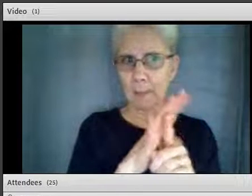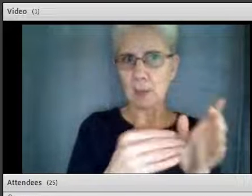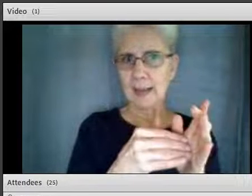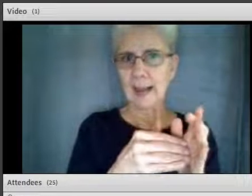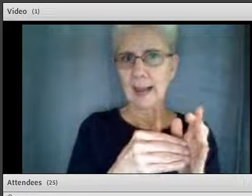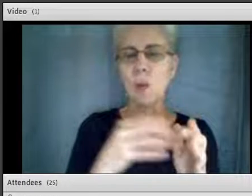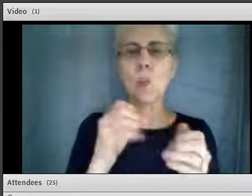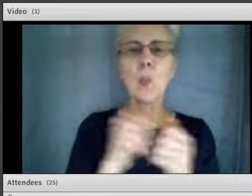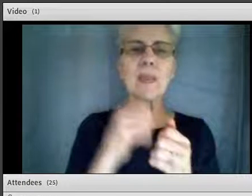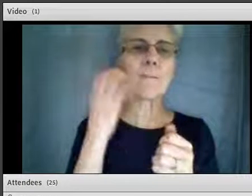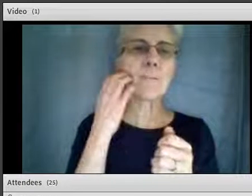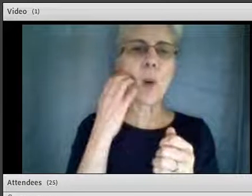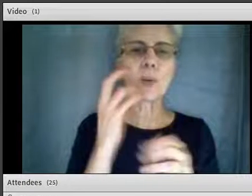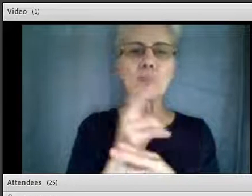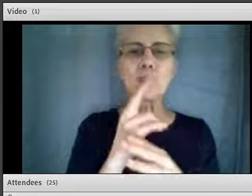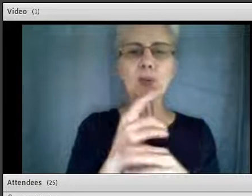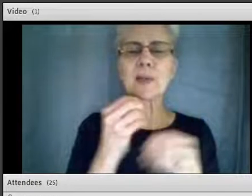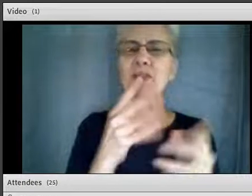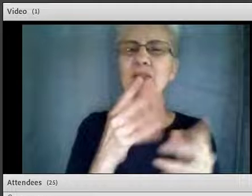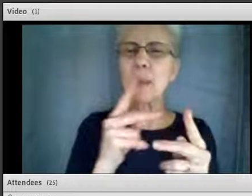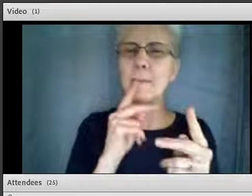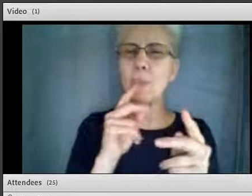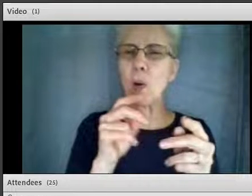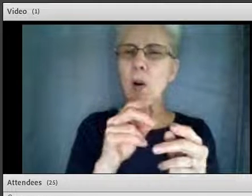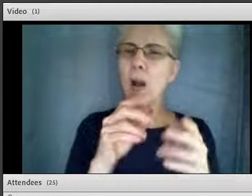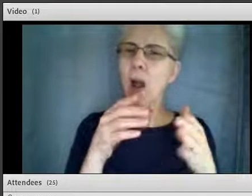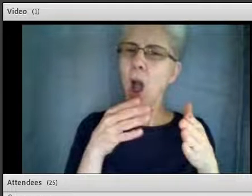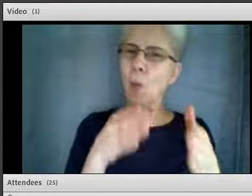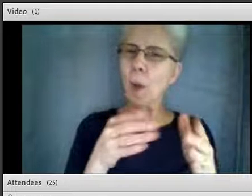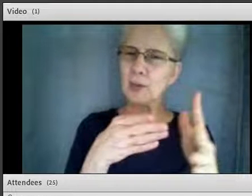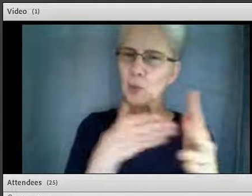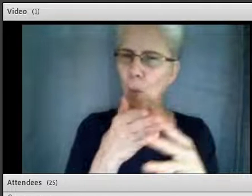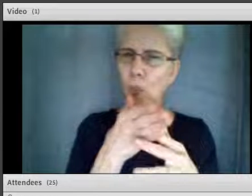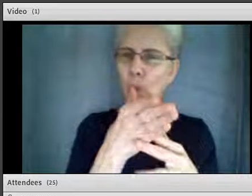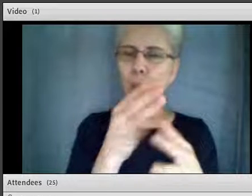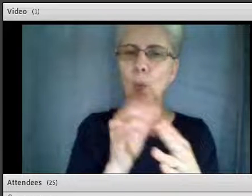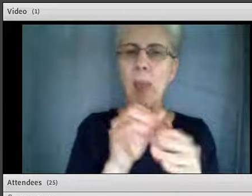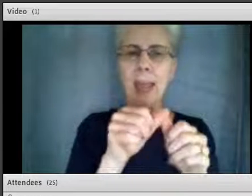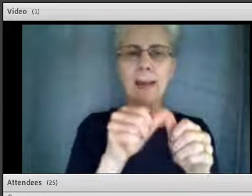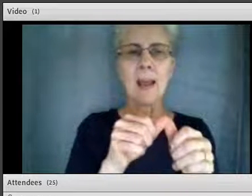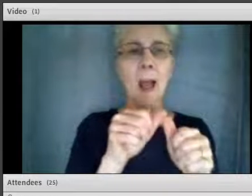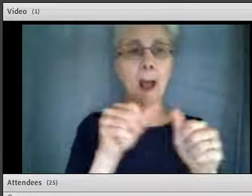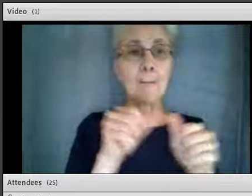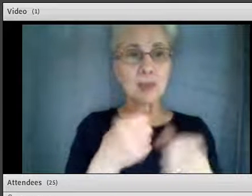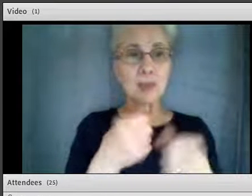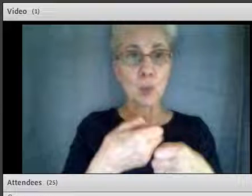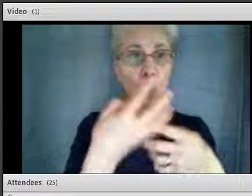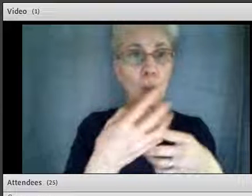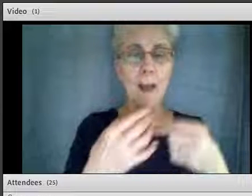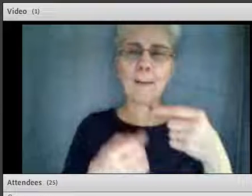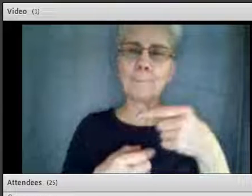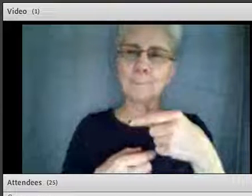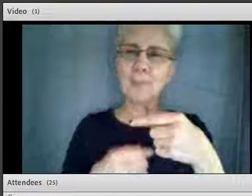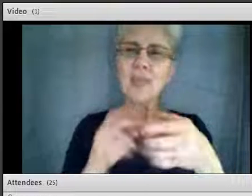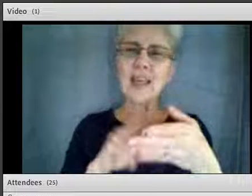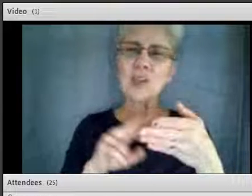of a pattern to go through. It gives you a landing page for all of this stuff. So this is the research page for New York Public